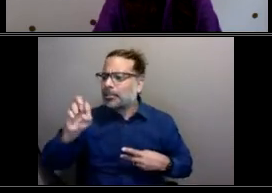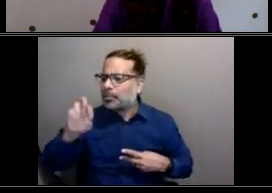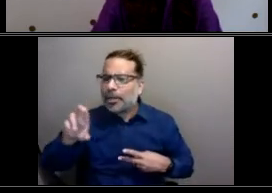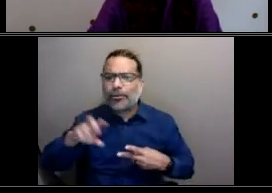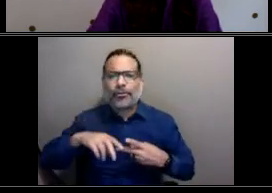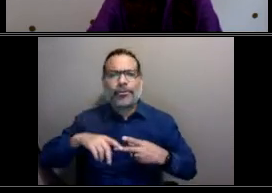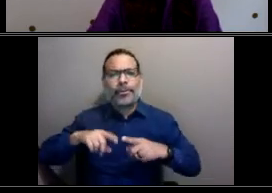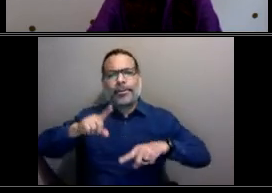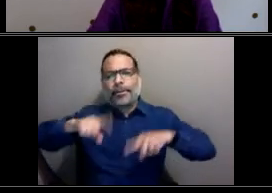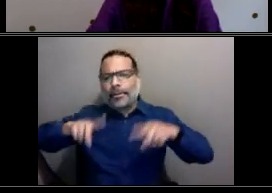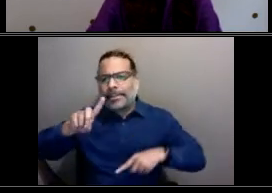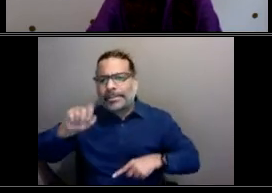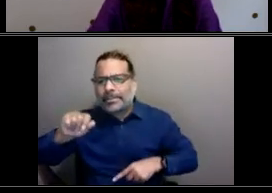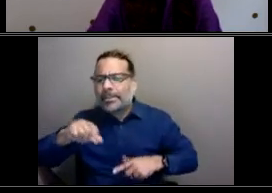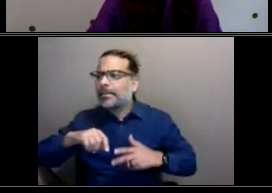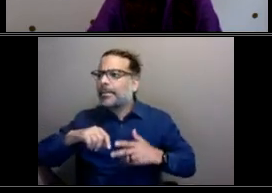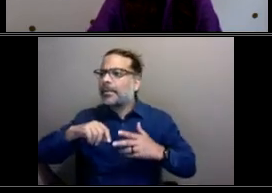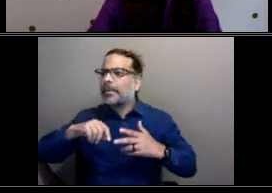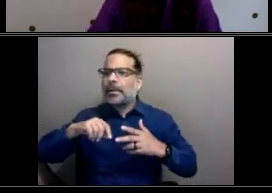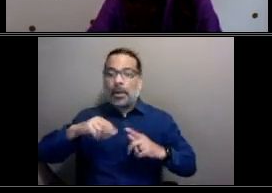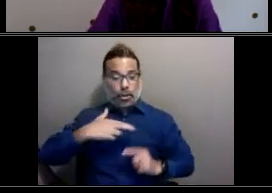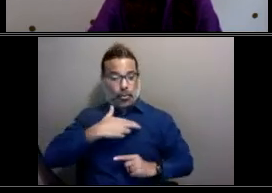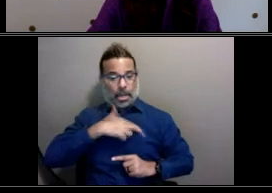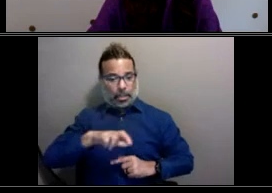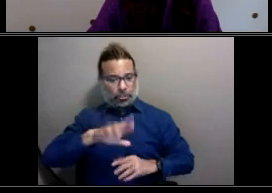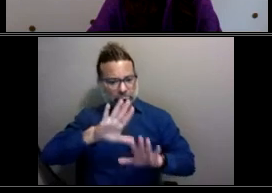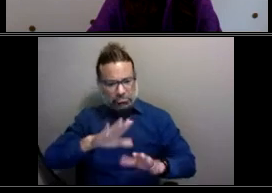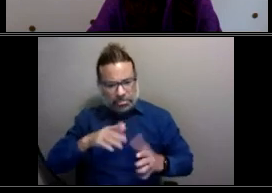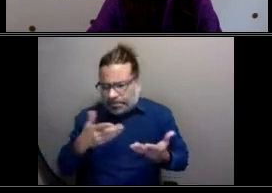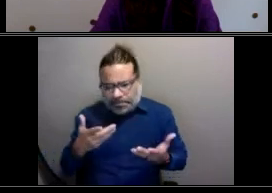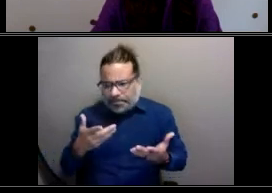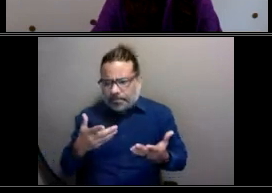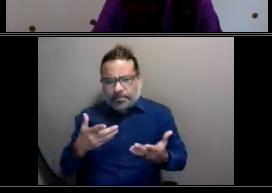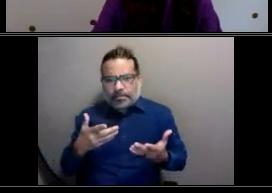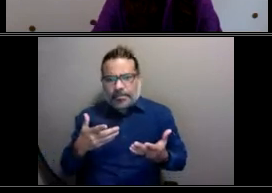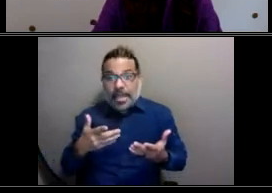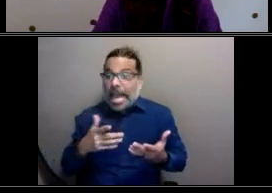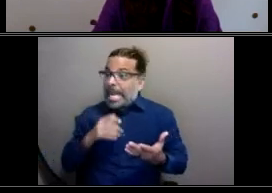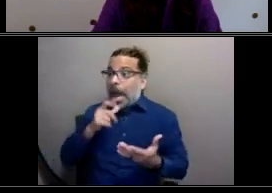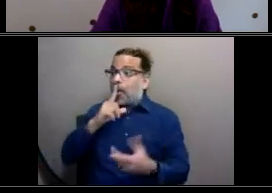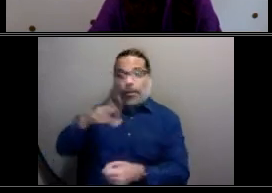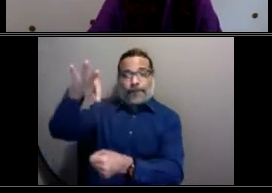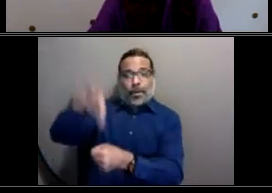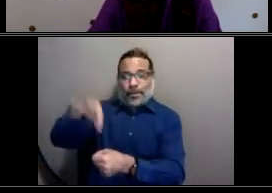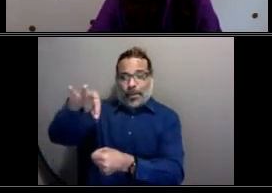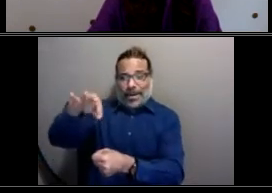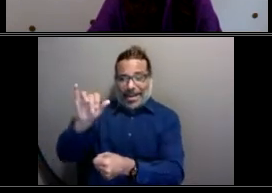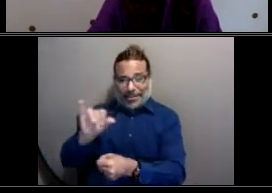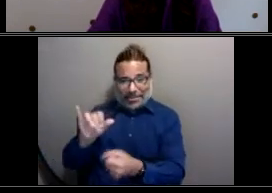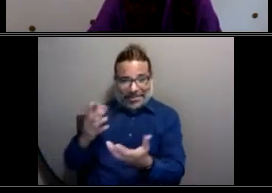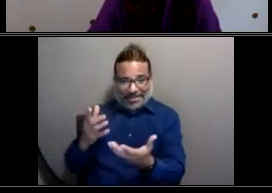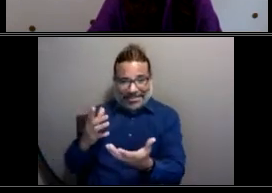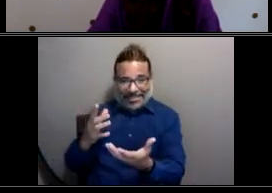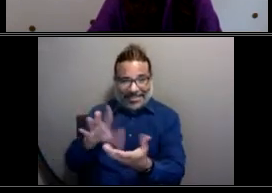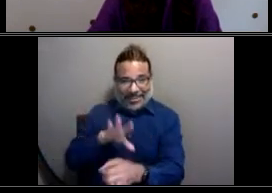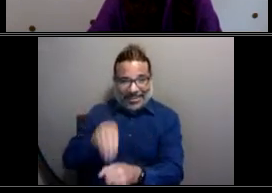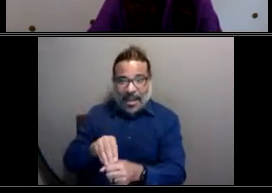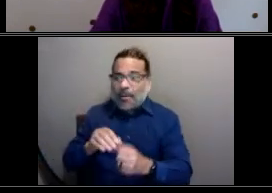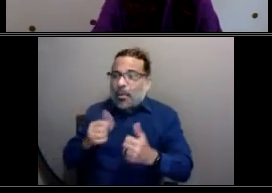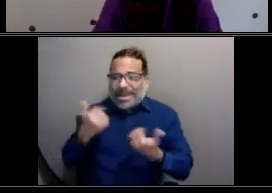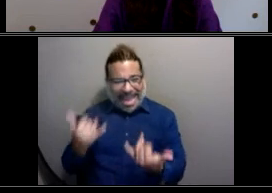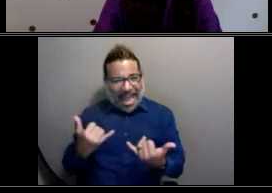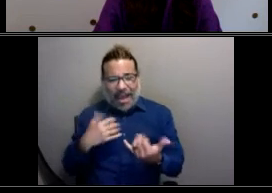or your religious expression, or and definitely not who you voted for. We have these